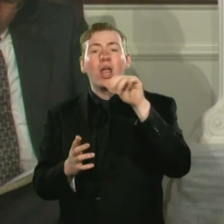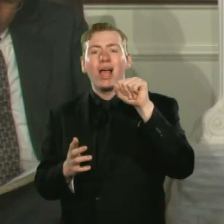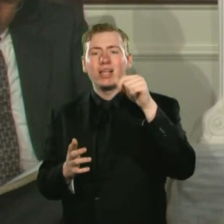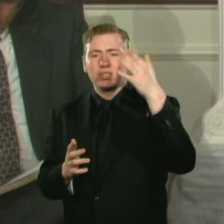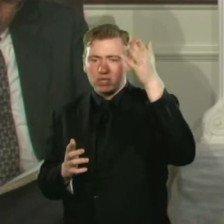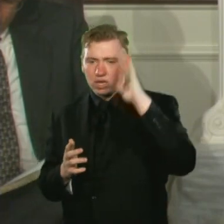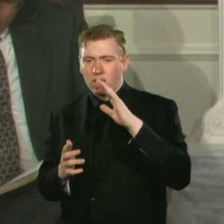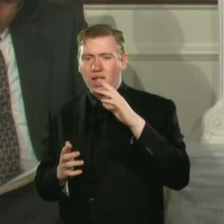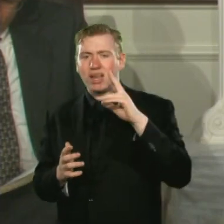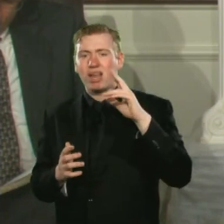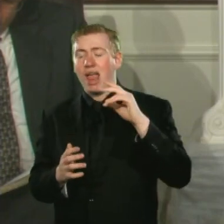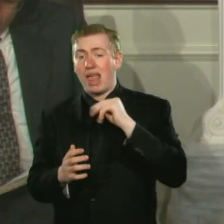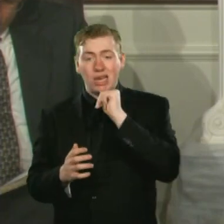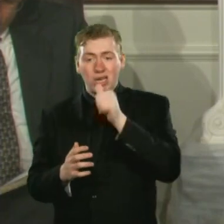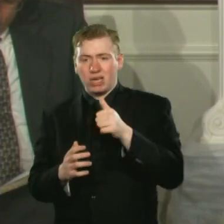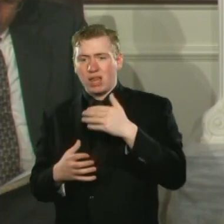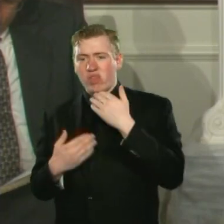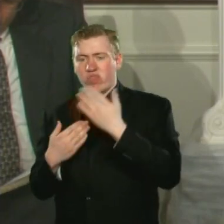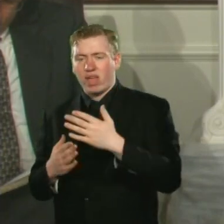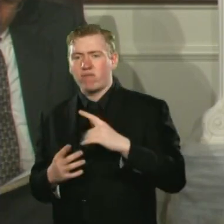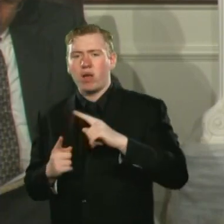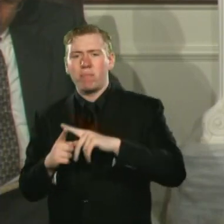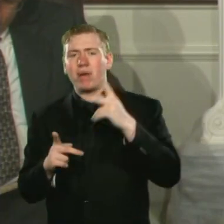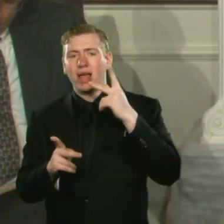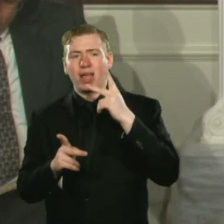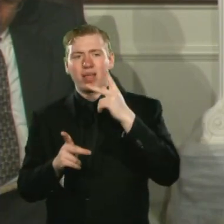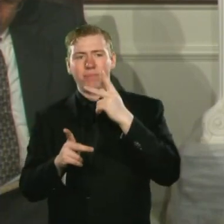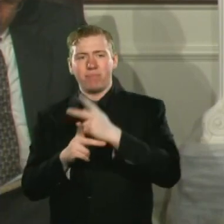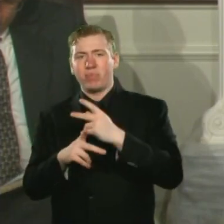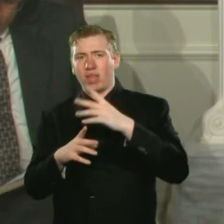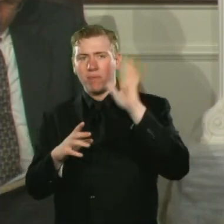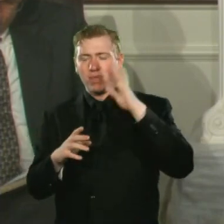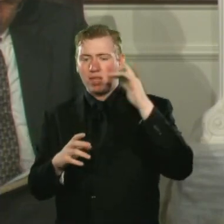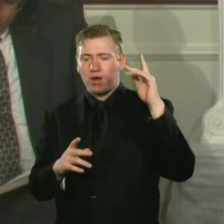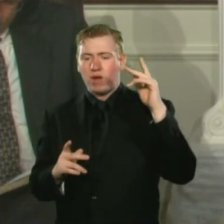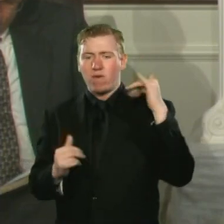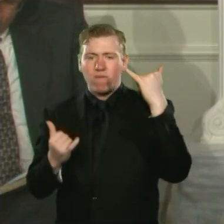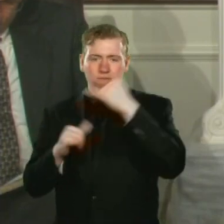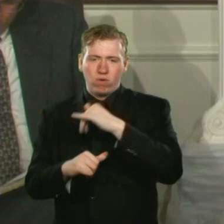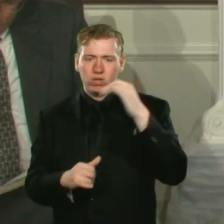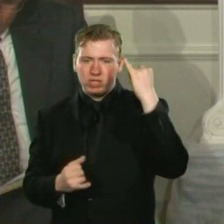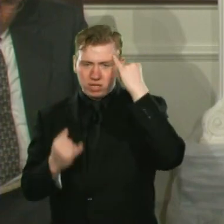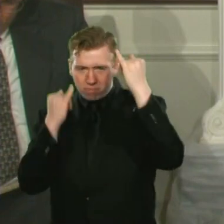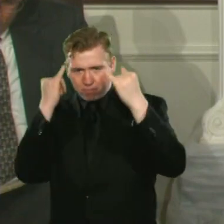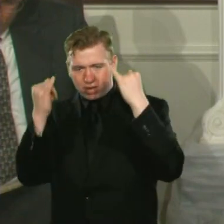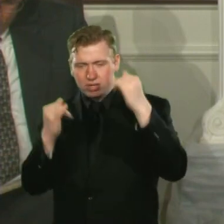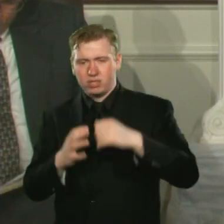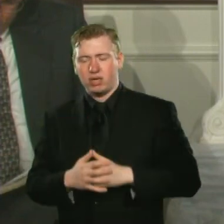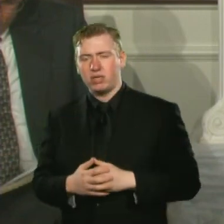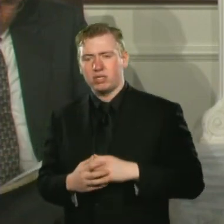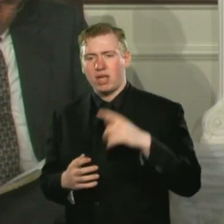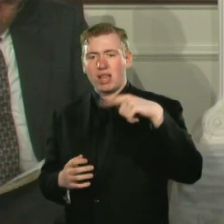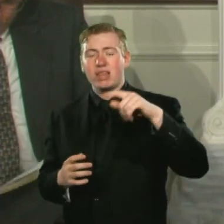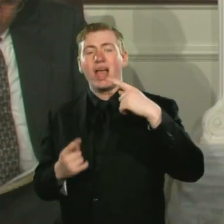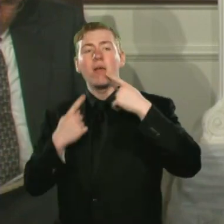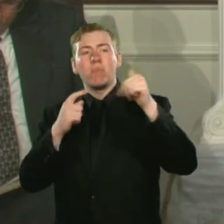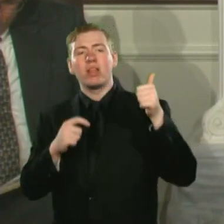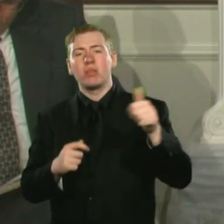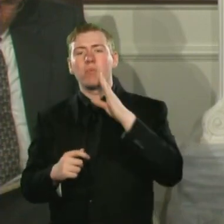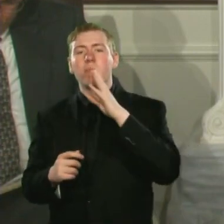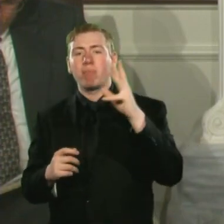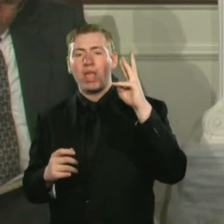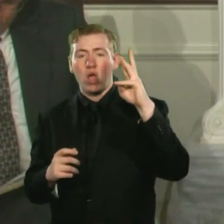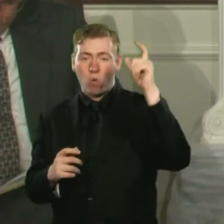neither were thankful, but became vain in their imaginations and their foolish heart was darkened. They professed themselves to be wise, they